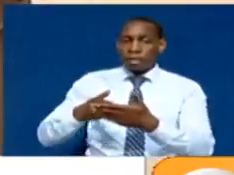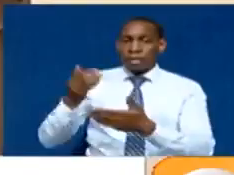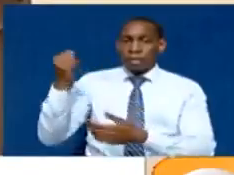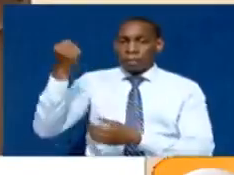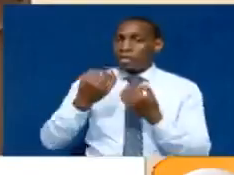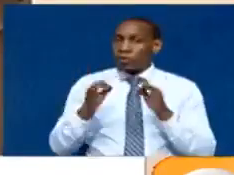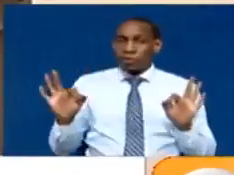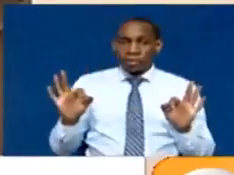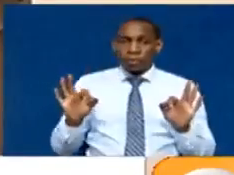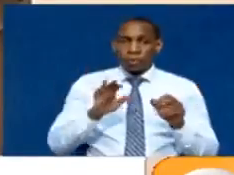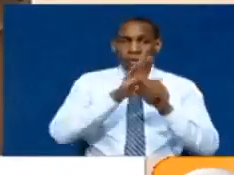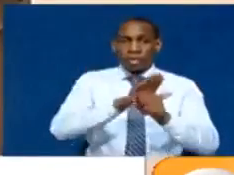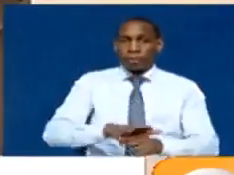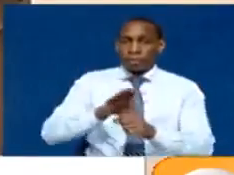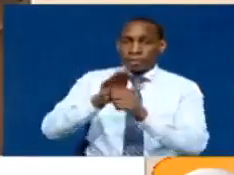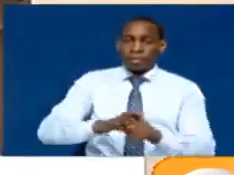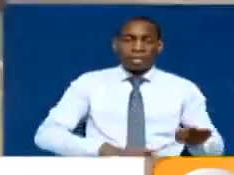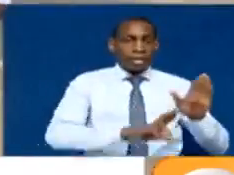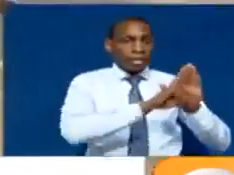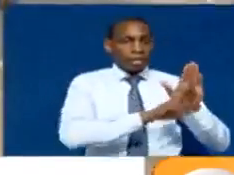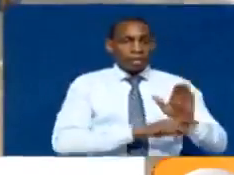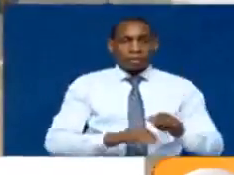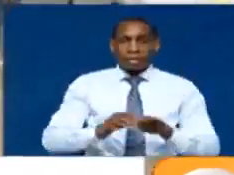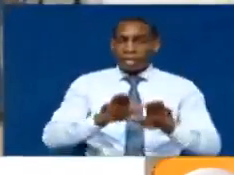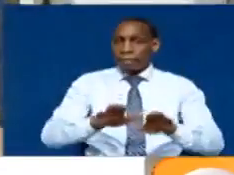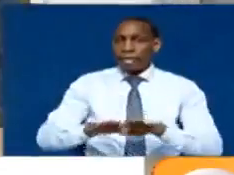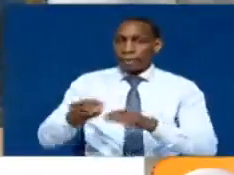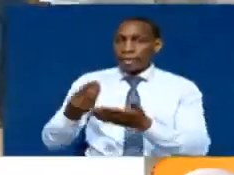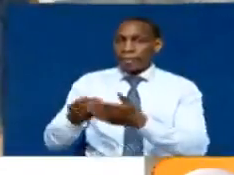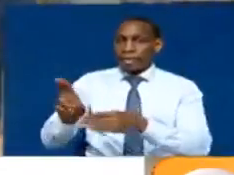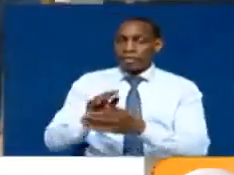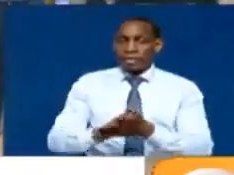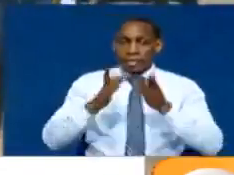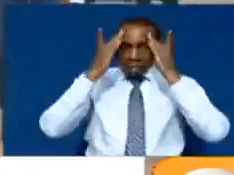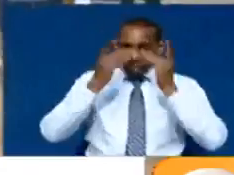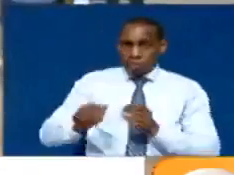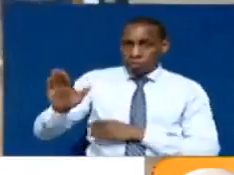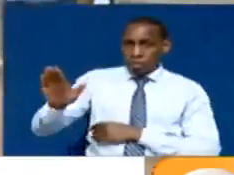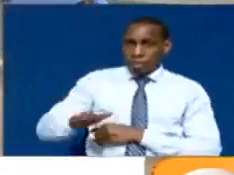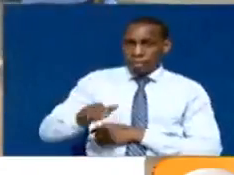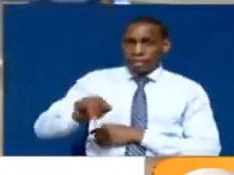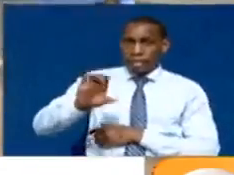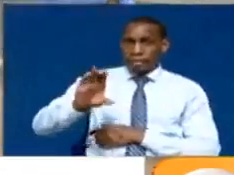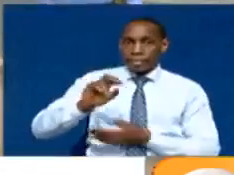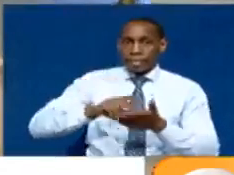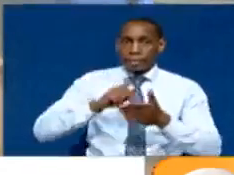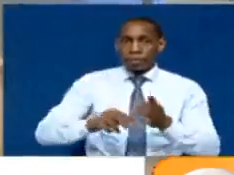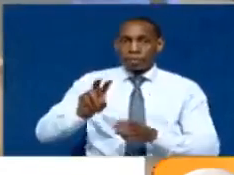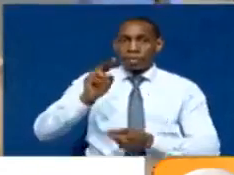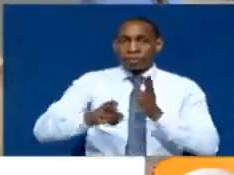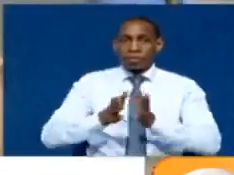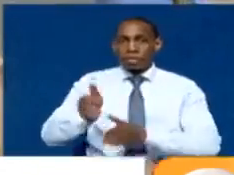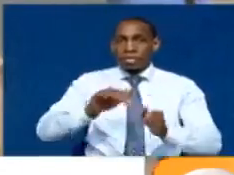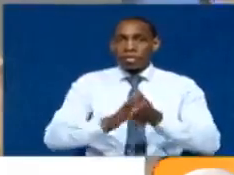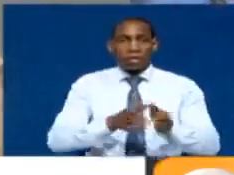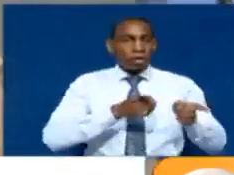impunity to frustrate regulation of campaign spending. The decision by Parliament and later IEBC means that the 2022 general election